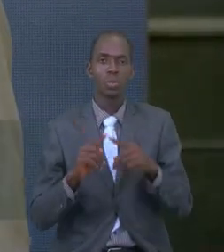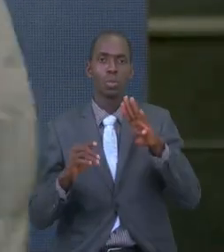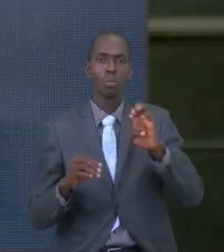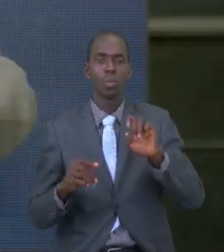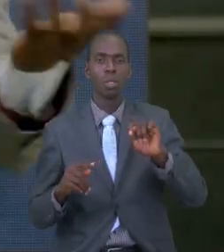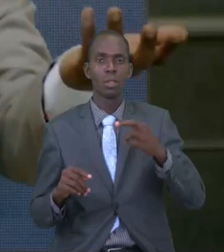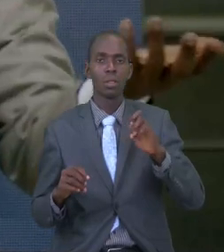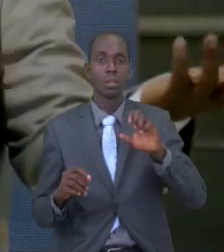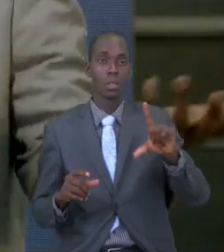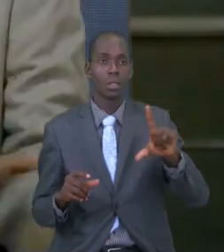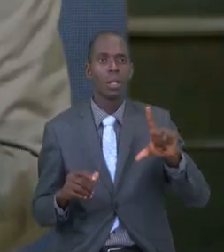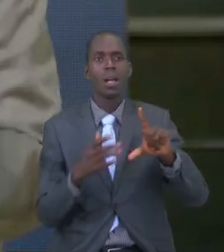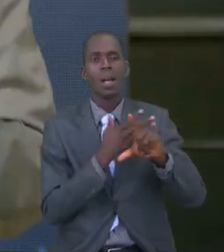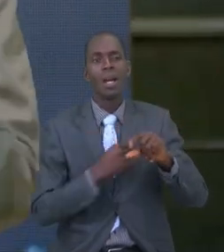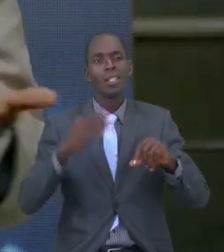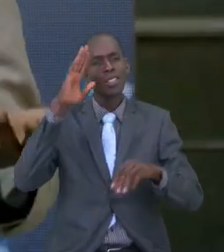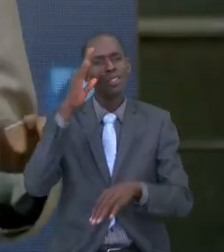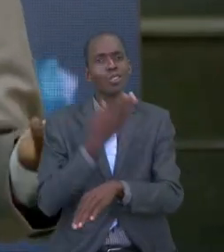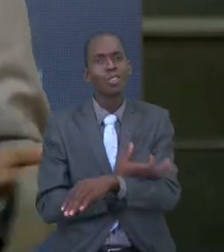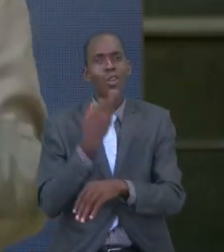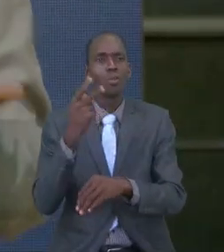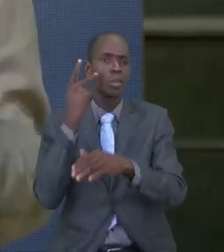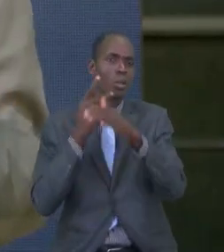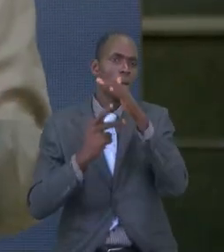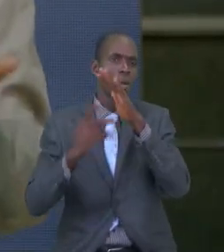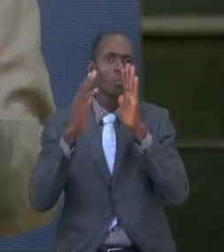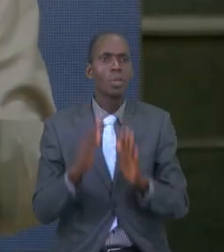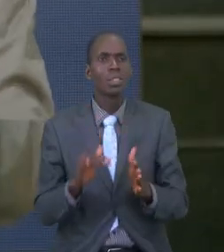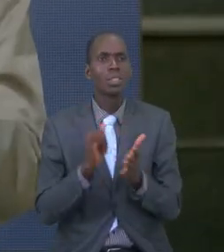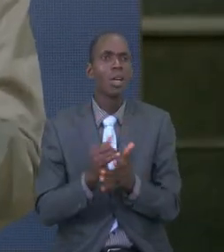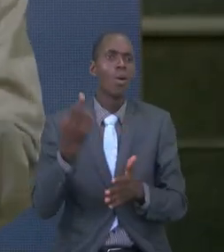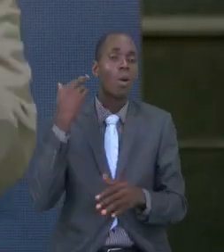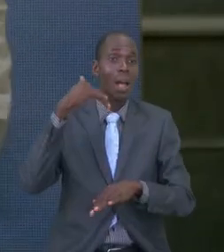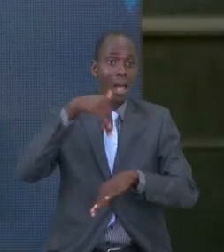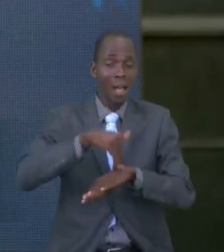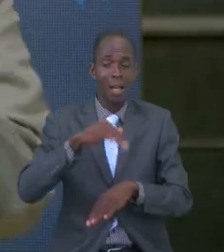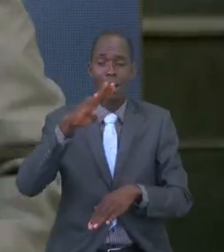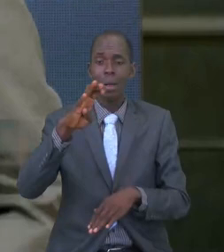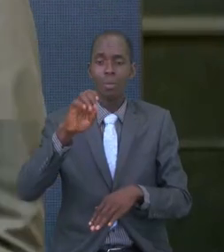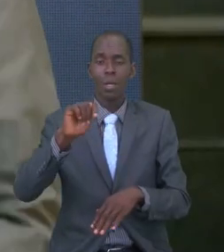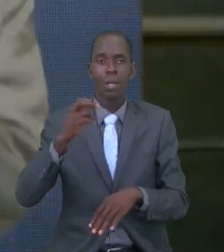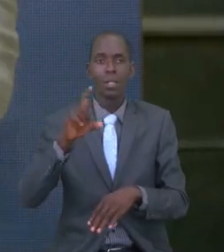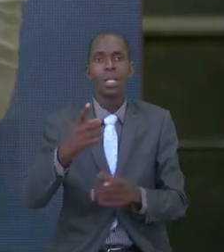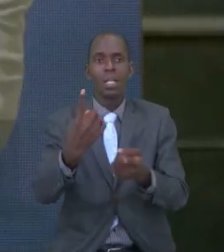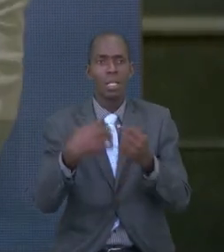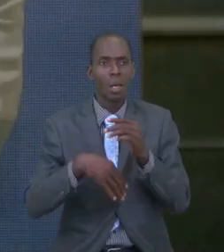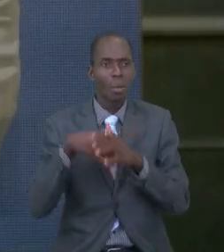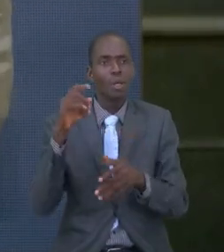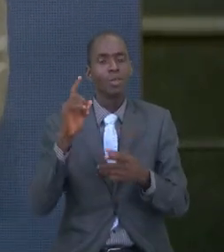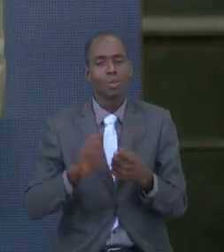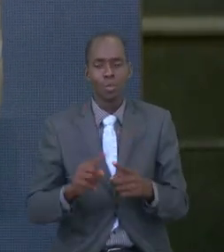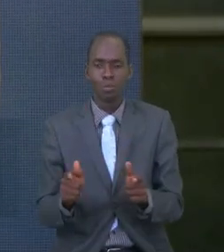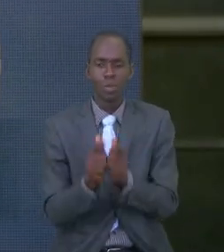3, and the sons of the prophets that were at Bethel came forth to